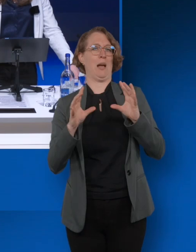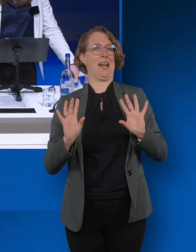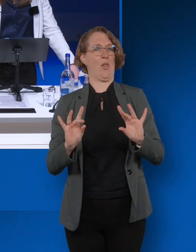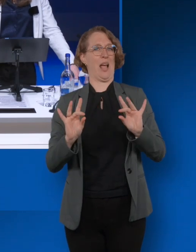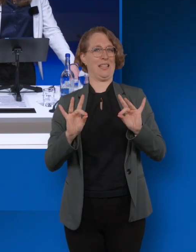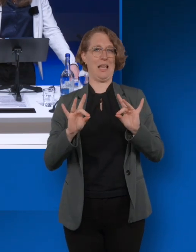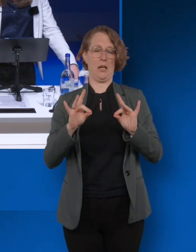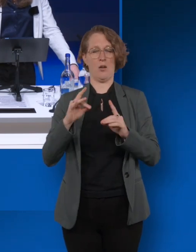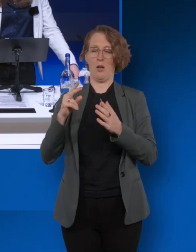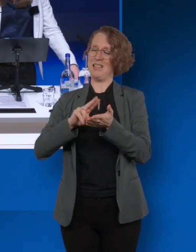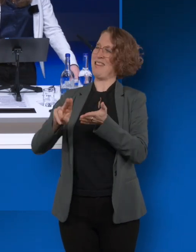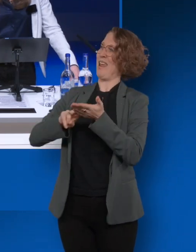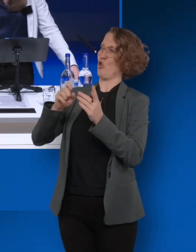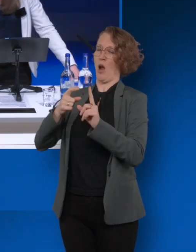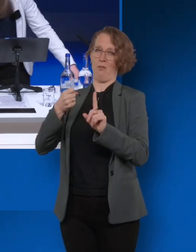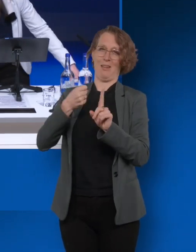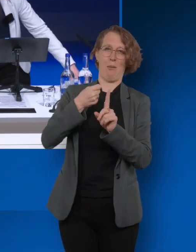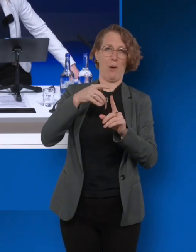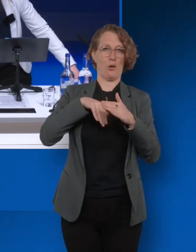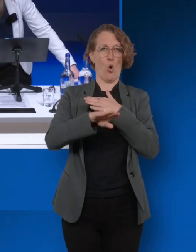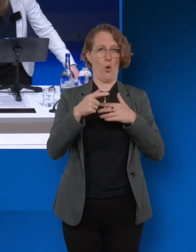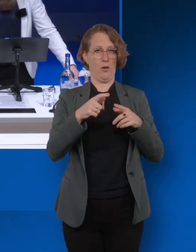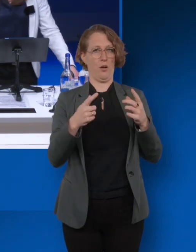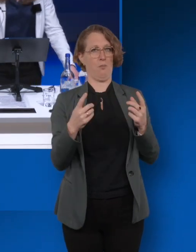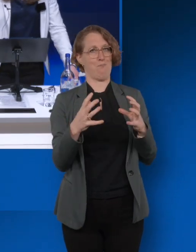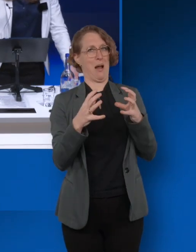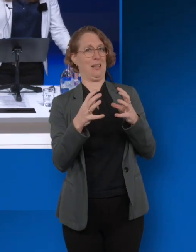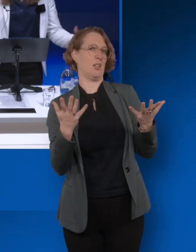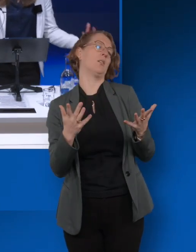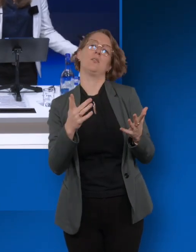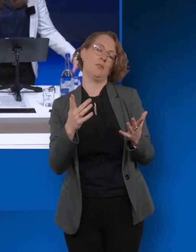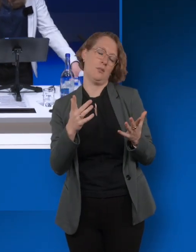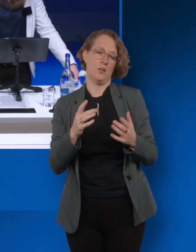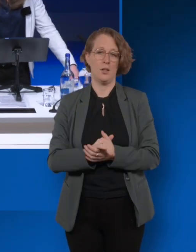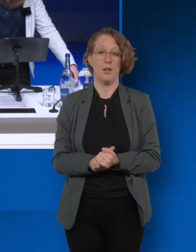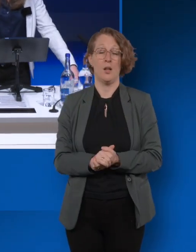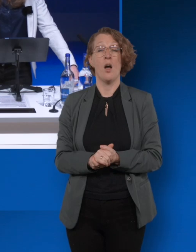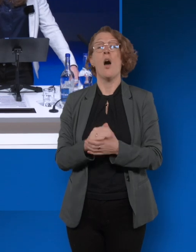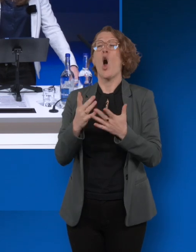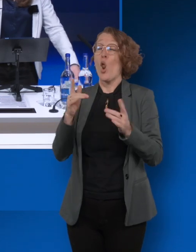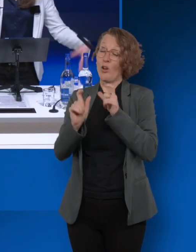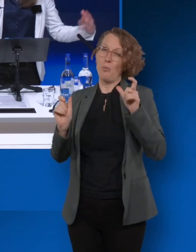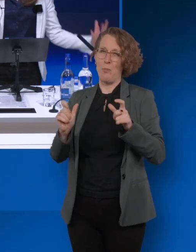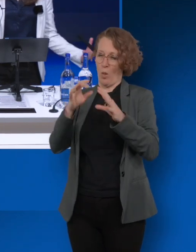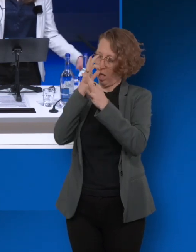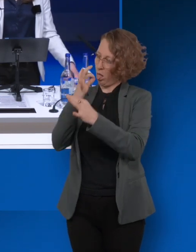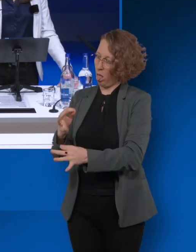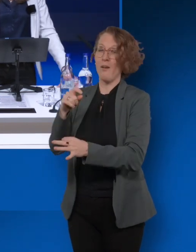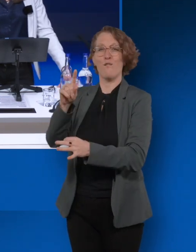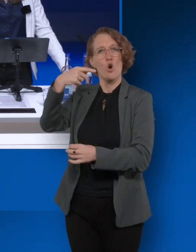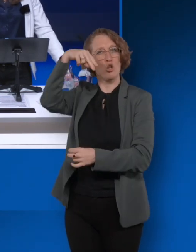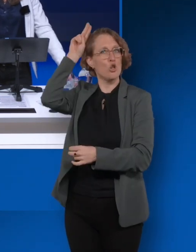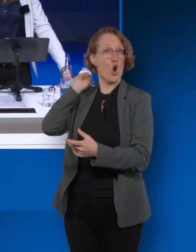matter. Of course, many appeal to neuronal complexity, which is